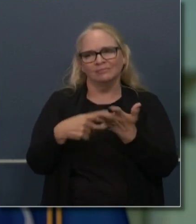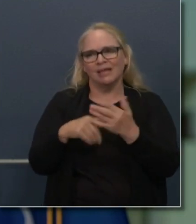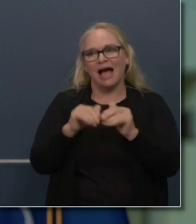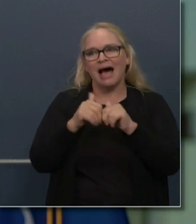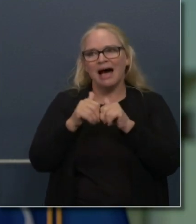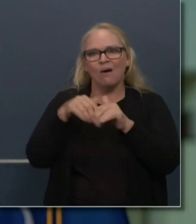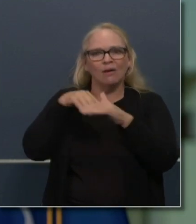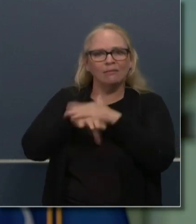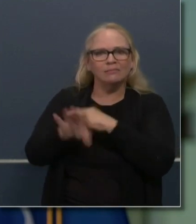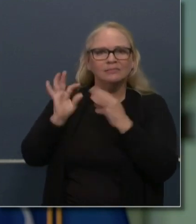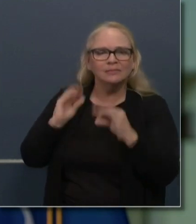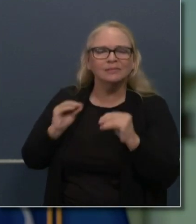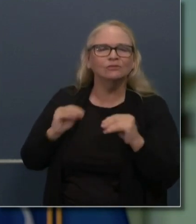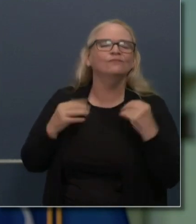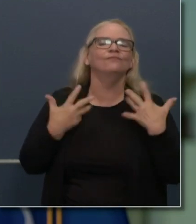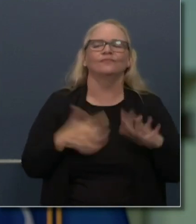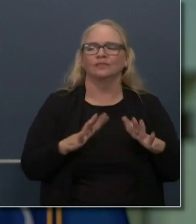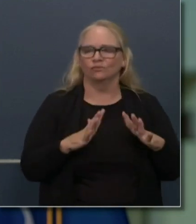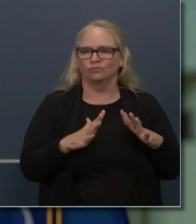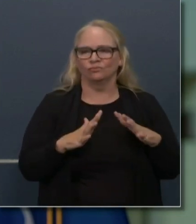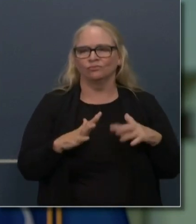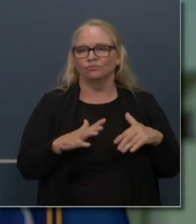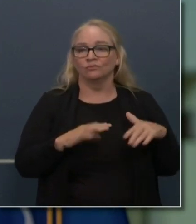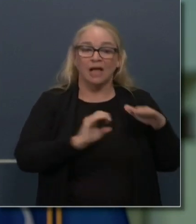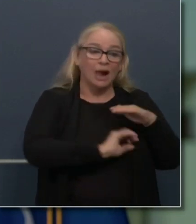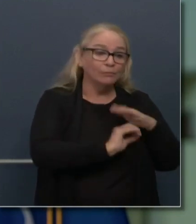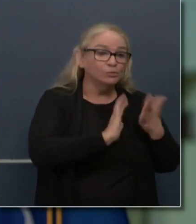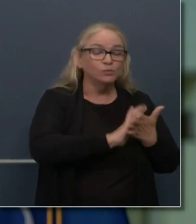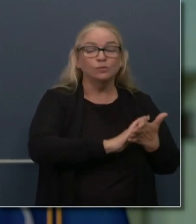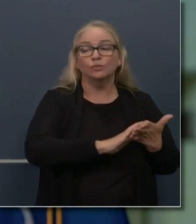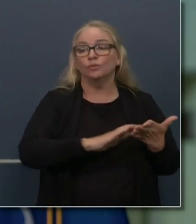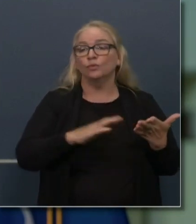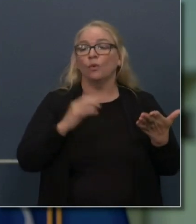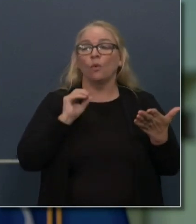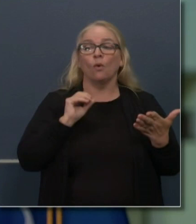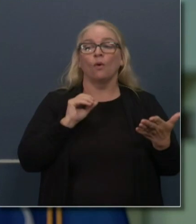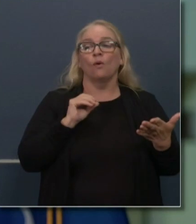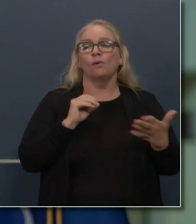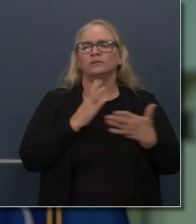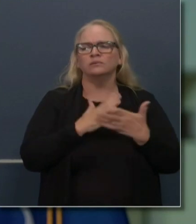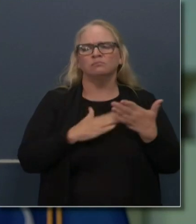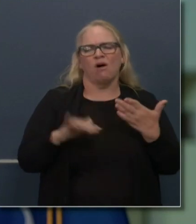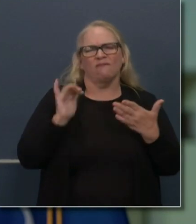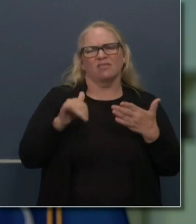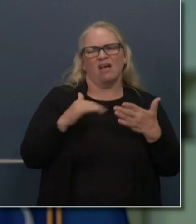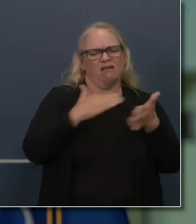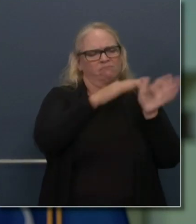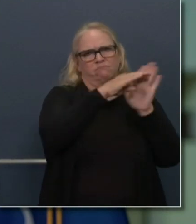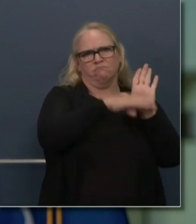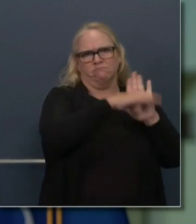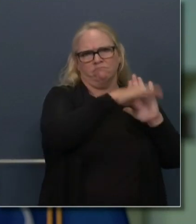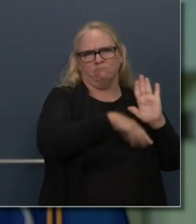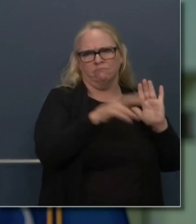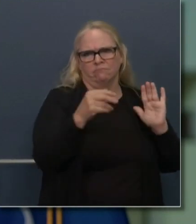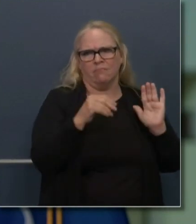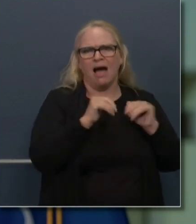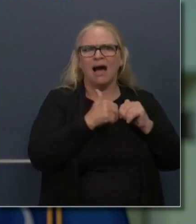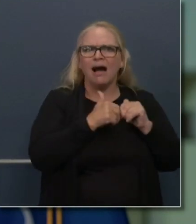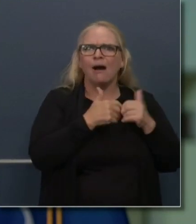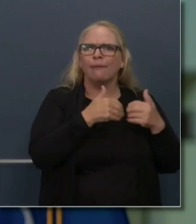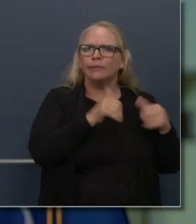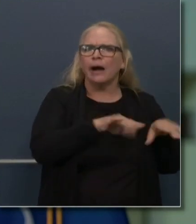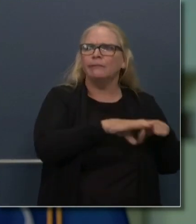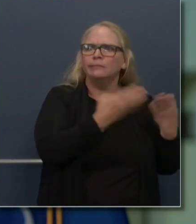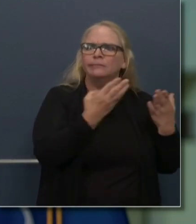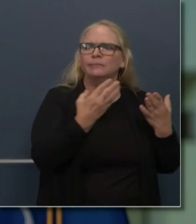afforded elementary schools, which are also part of that guideline. And we obviously are doing everything we can to